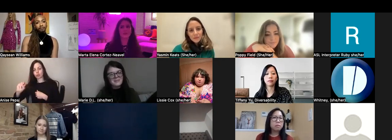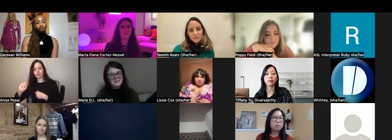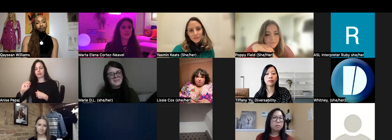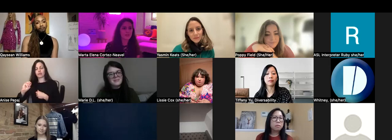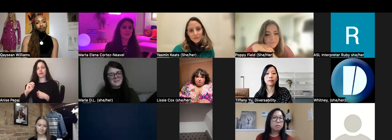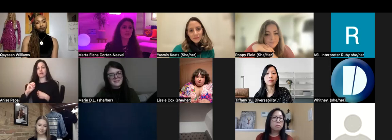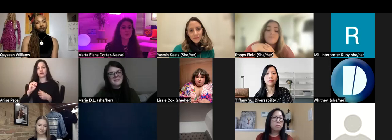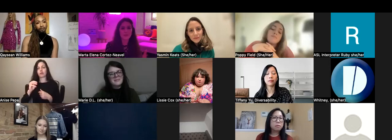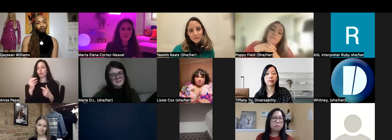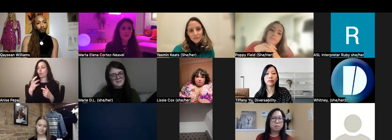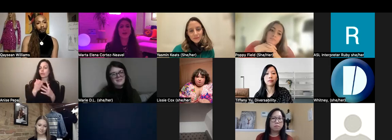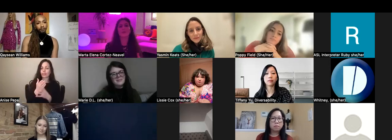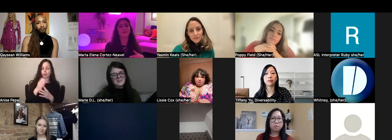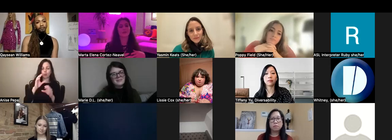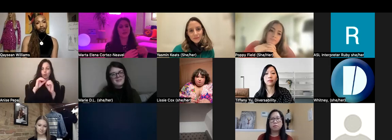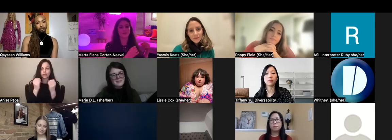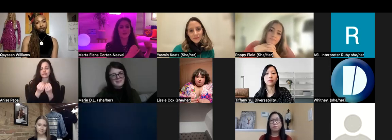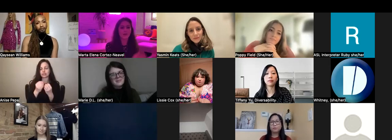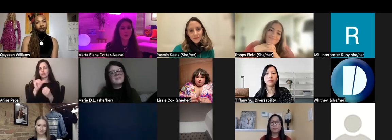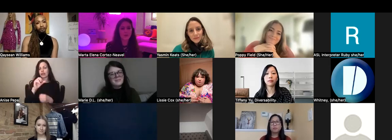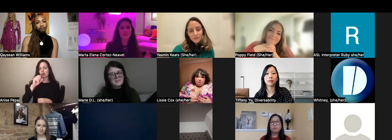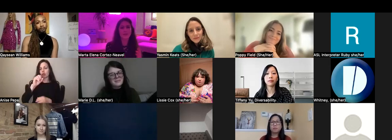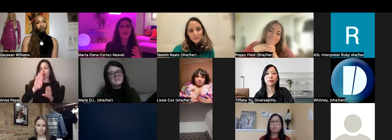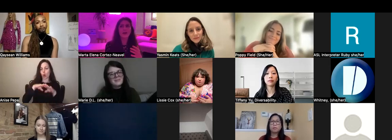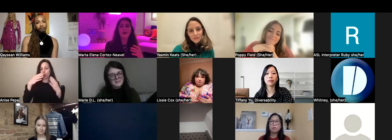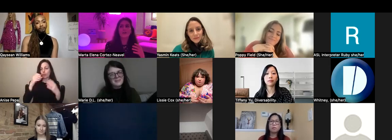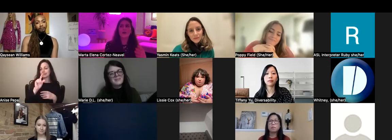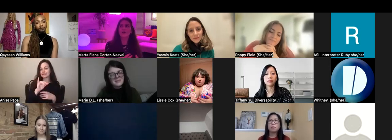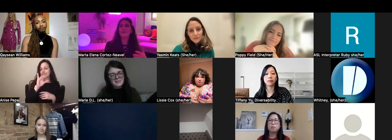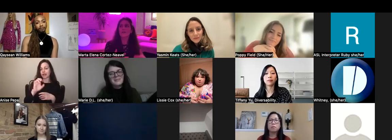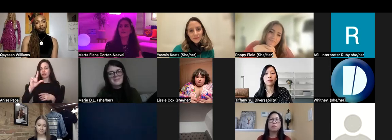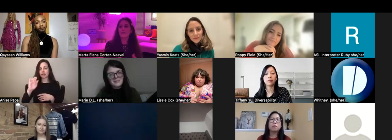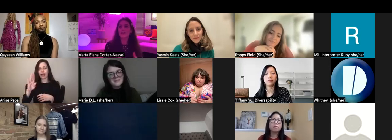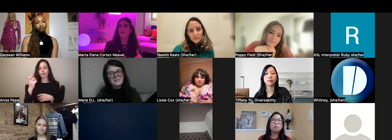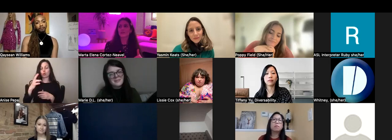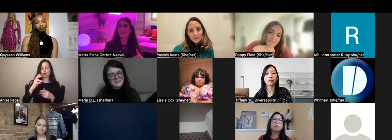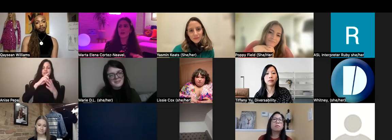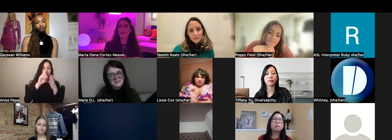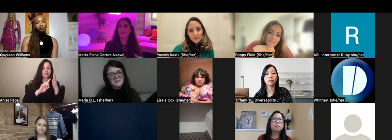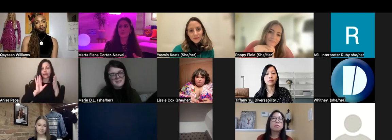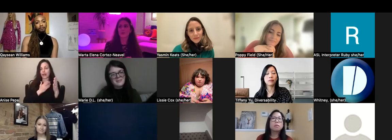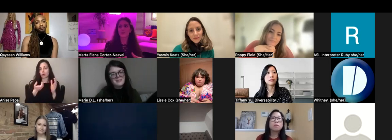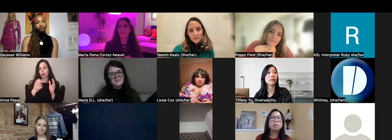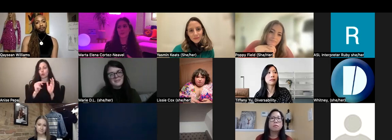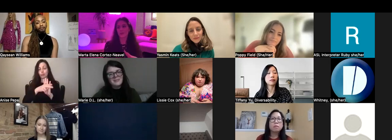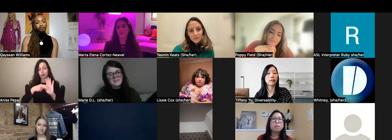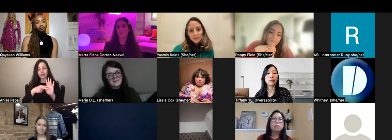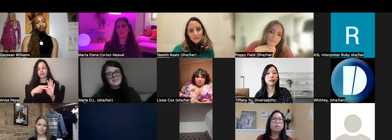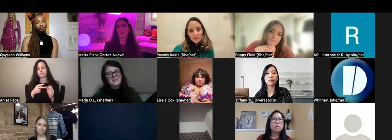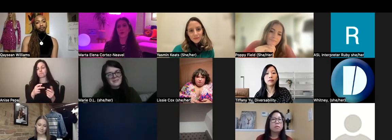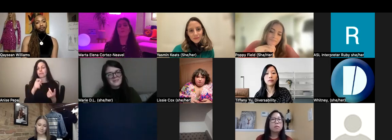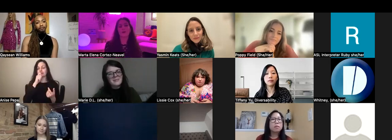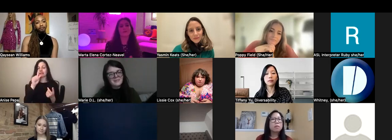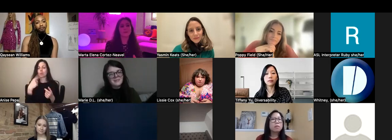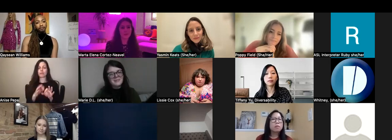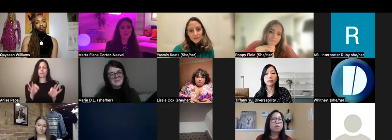amazing organizations like the Open Style Lab or designing for our own brands. Like I think all of those things, they're not just important for the work that they do, but that